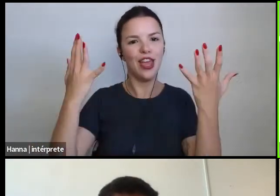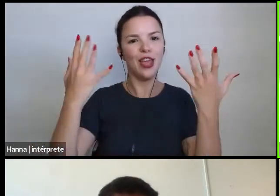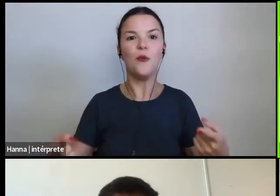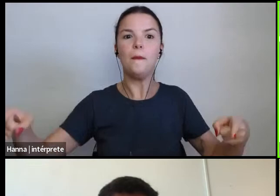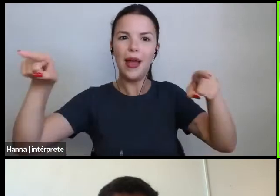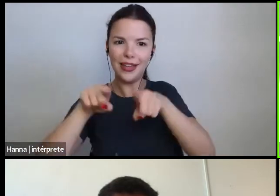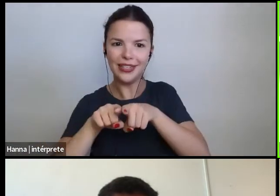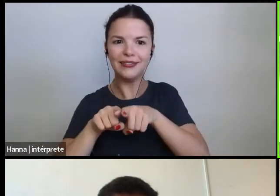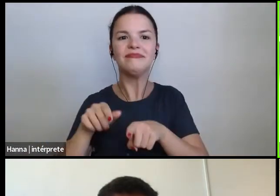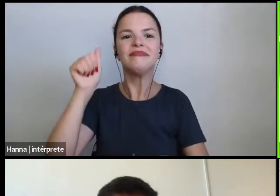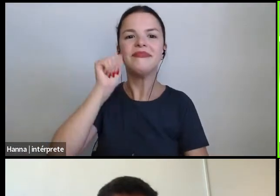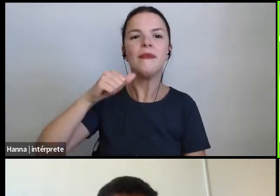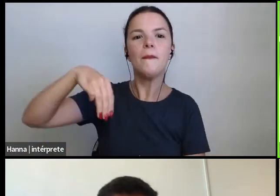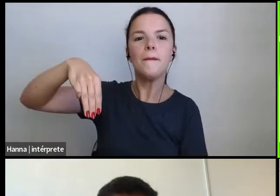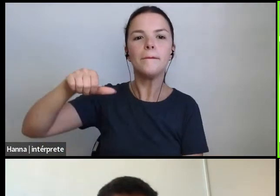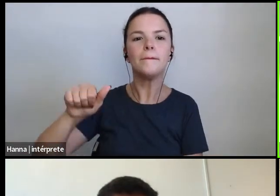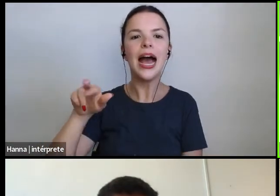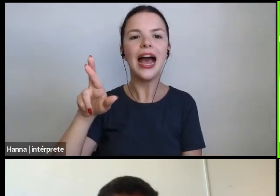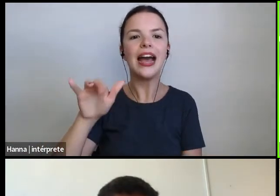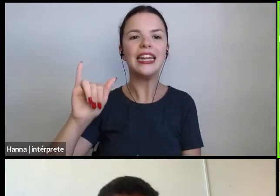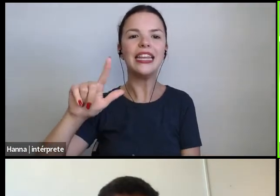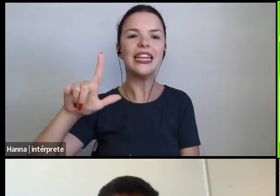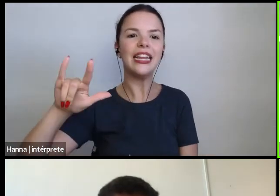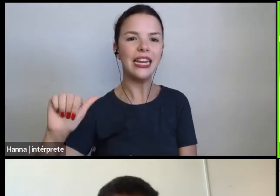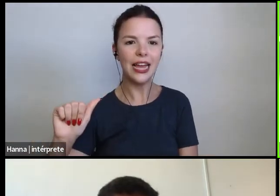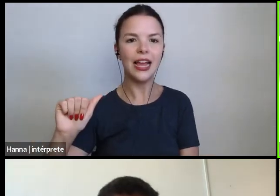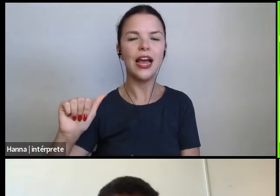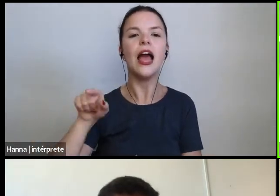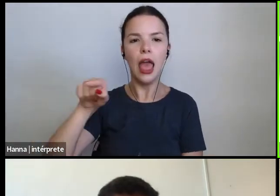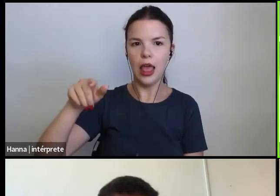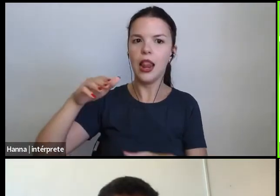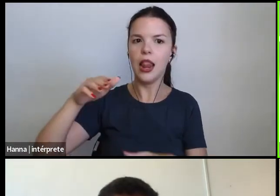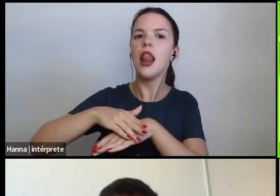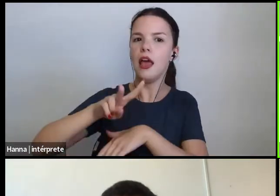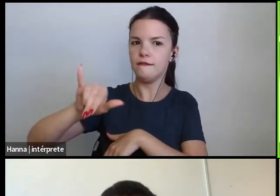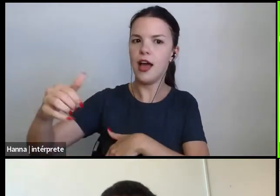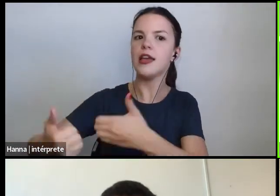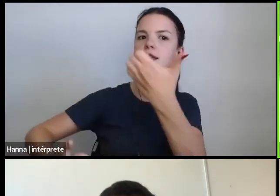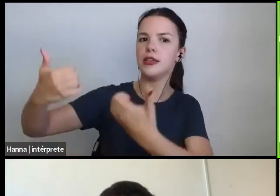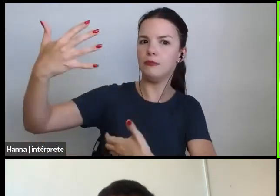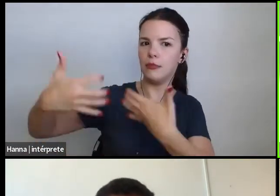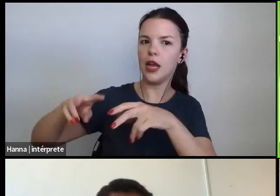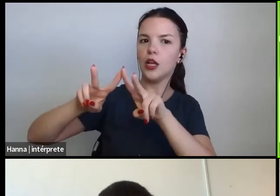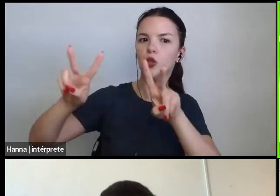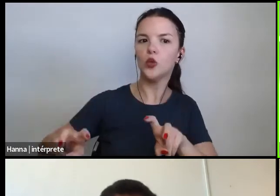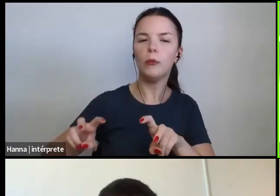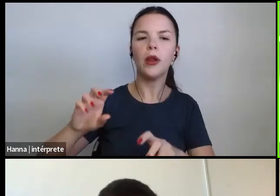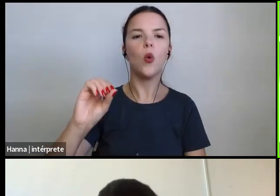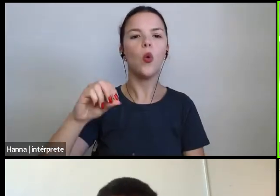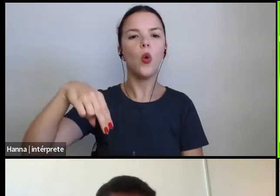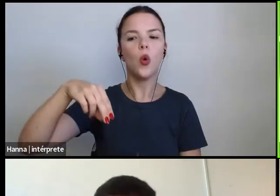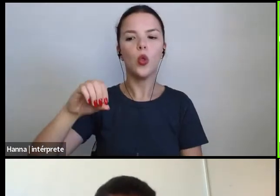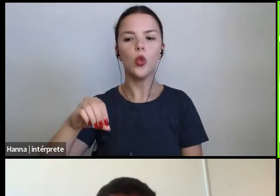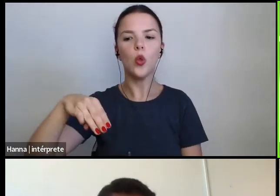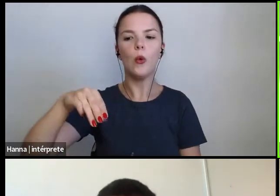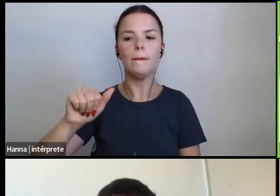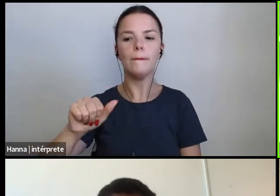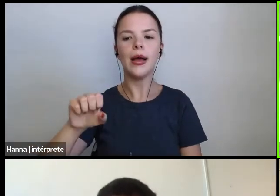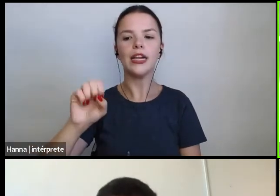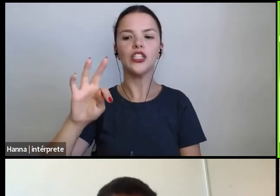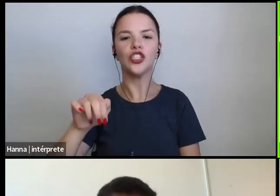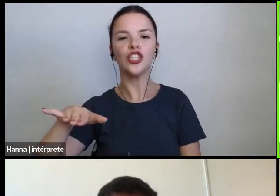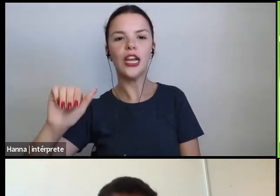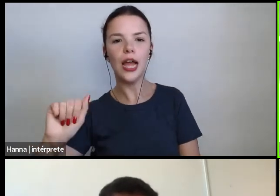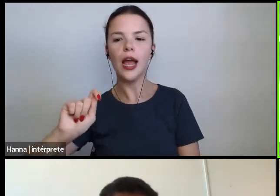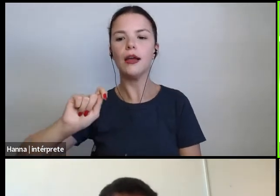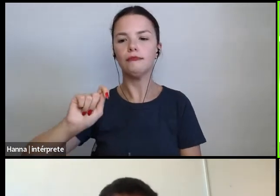Marilia Ferreira is going to talk about onomastics in Parcateia language. Maybe I